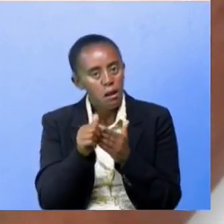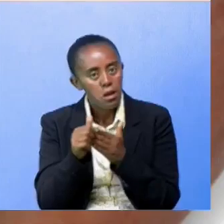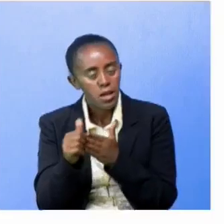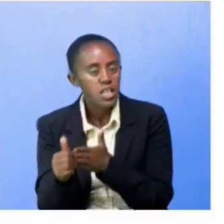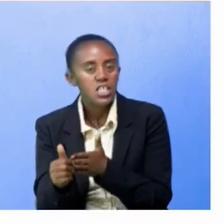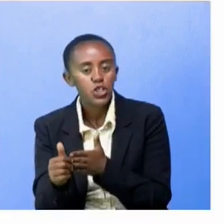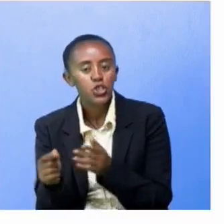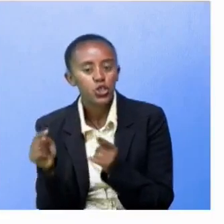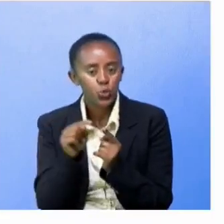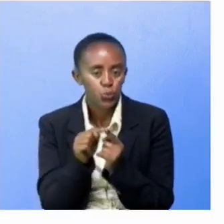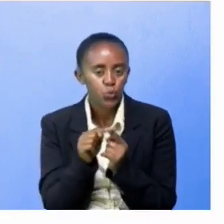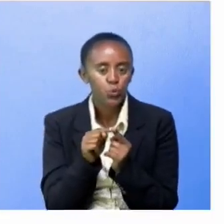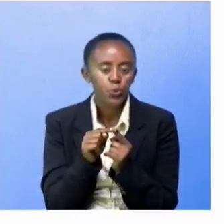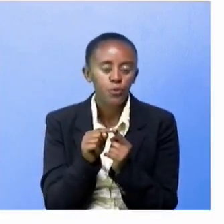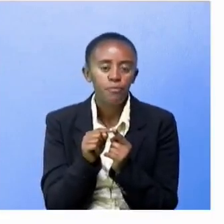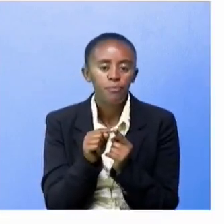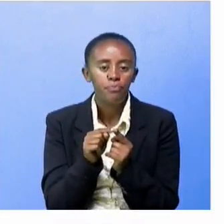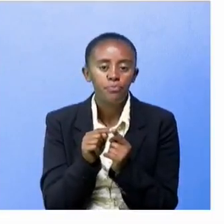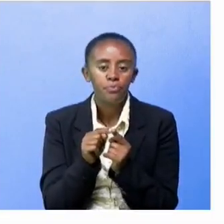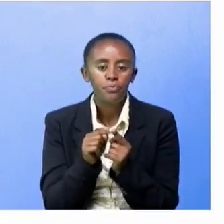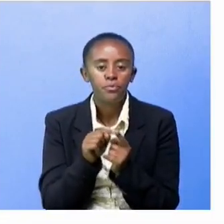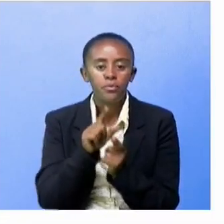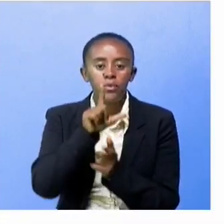to lung